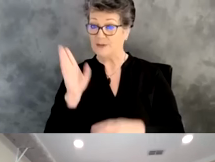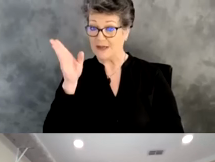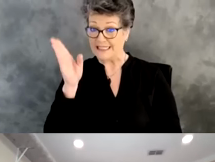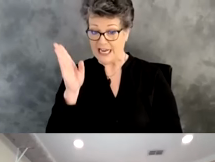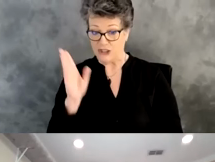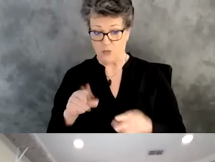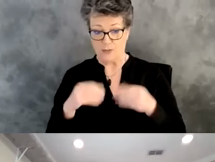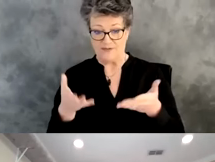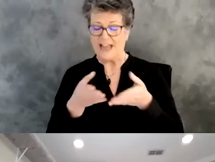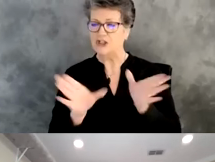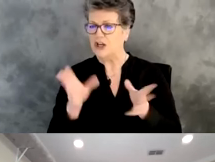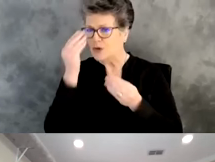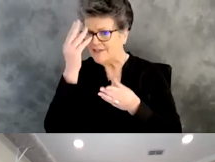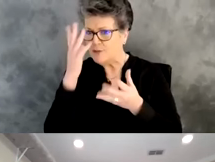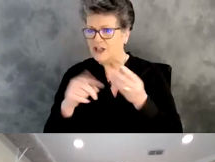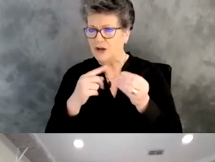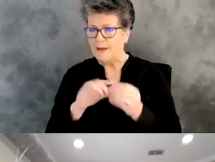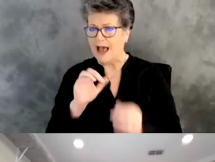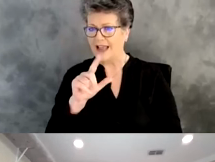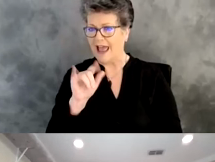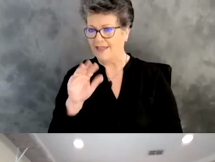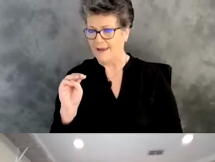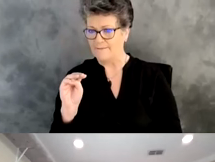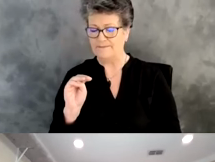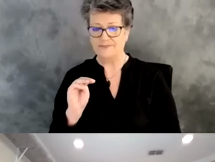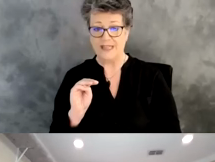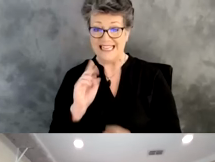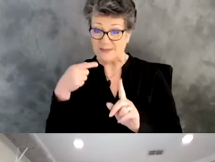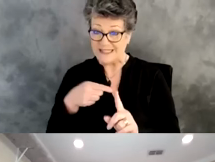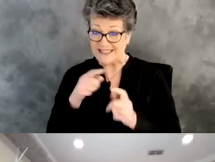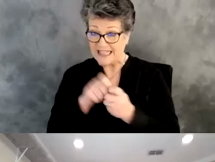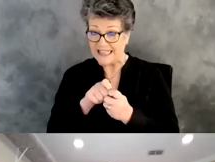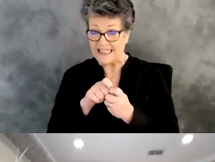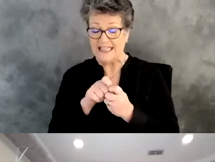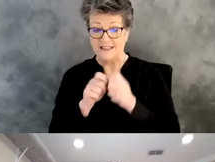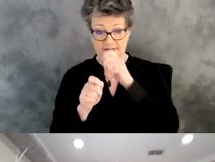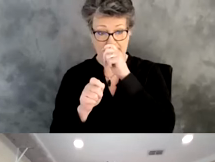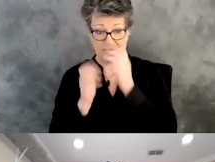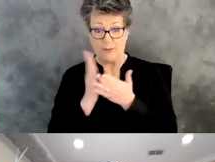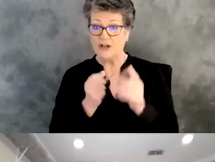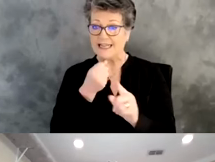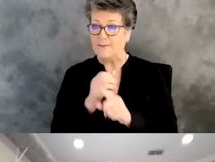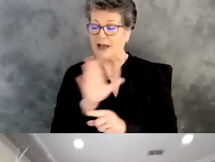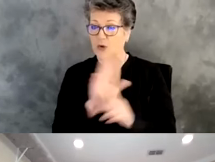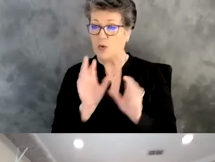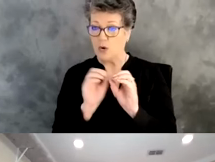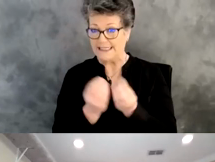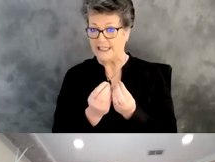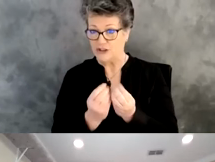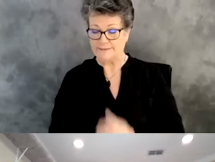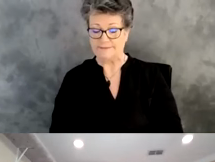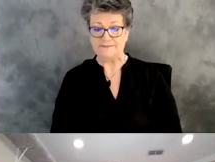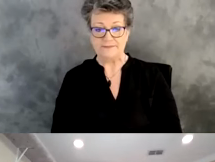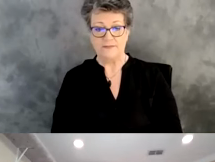provide general information on CalAIM, and specifically the components that impact our organization and members.